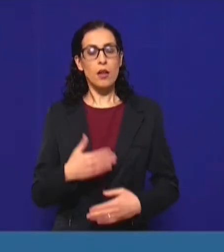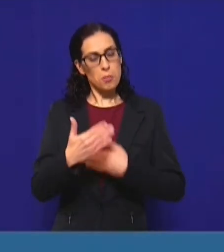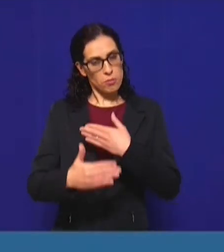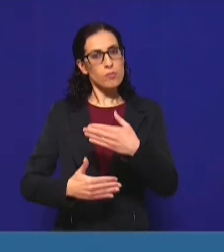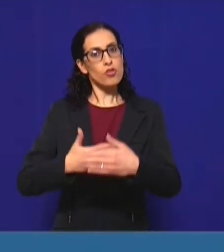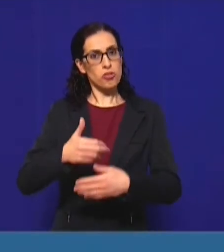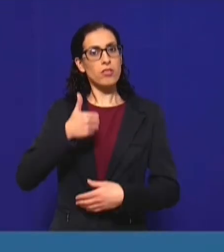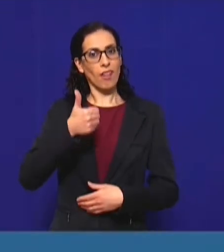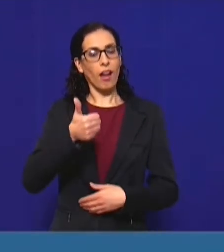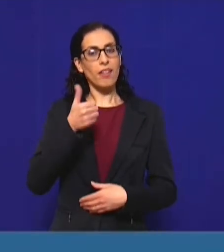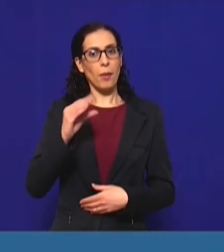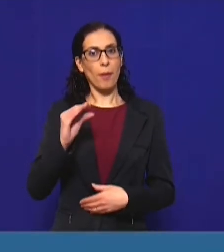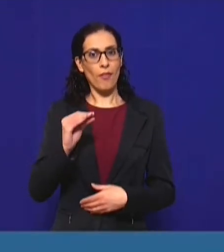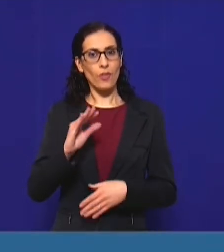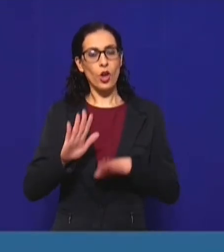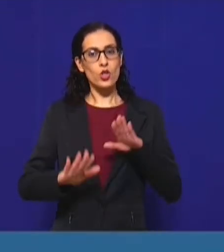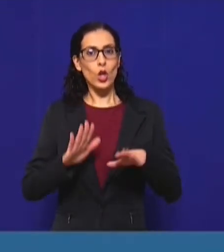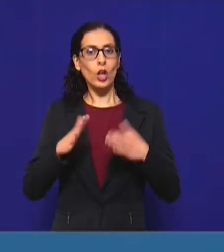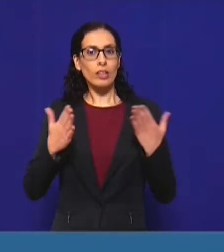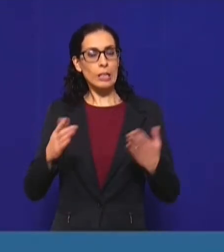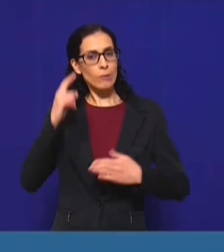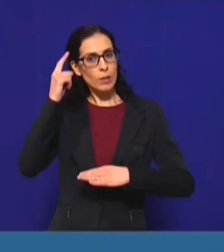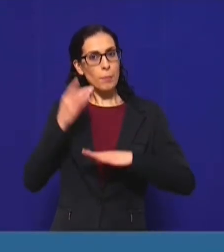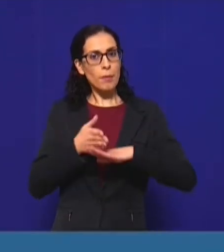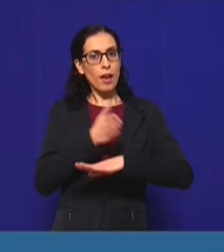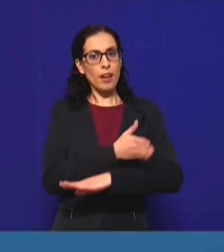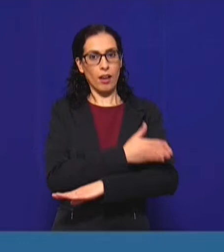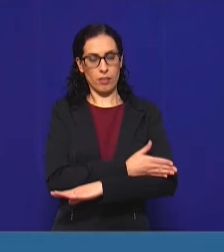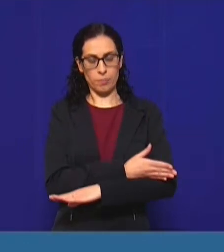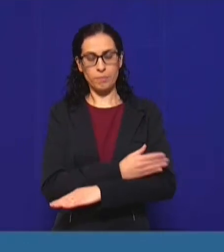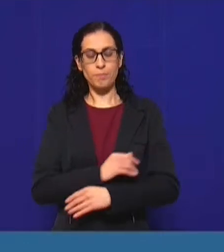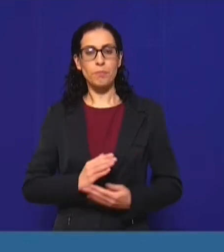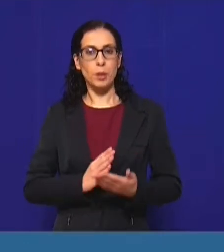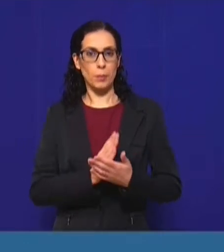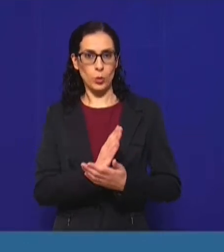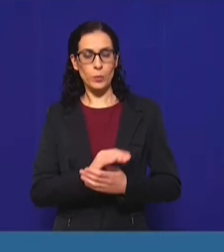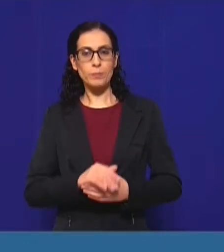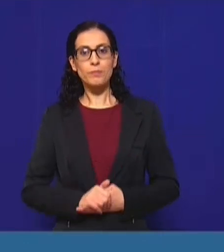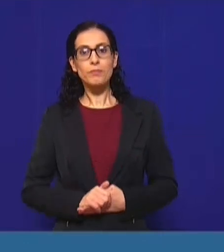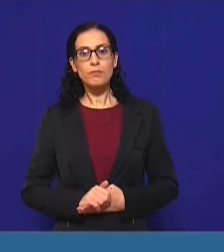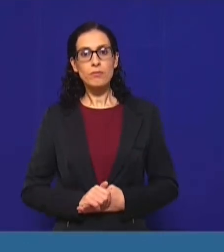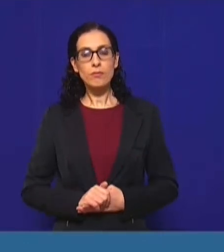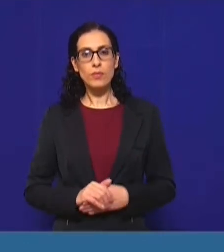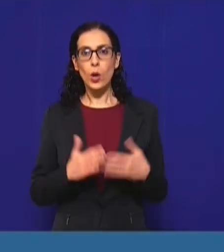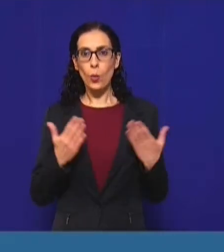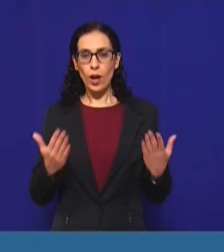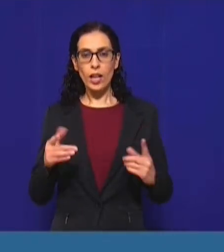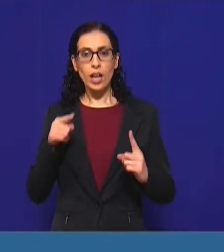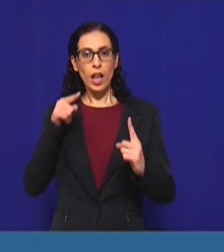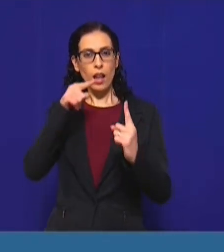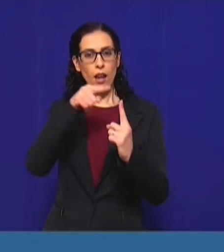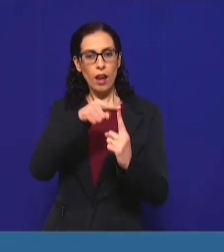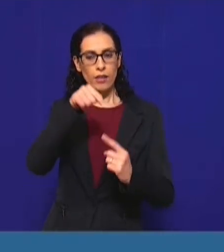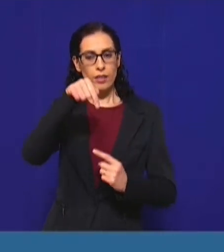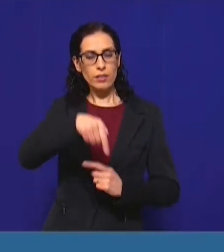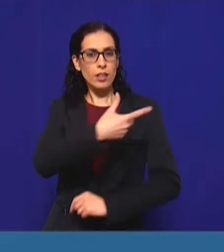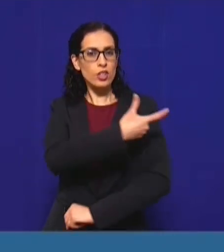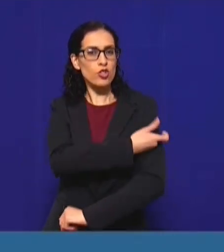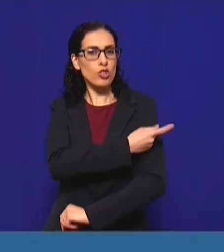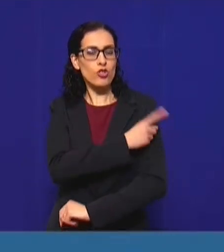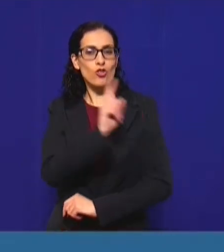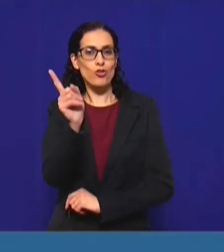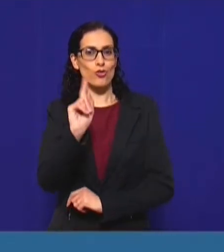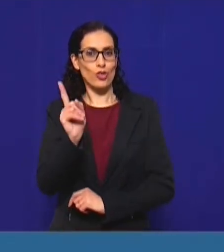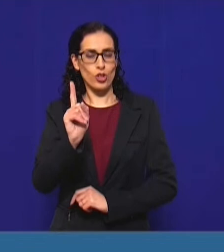tajjeb ħafna skont l-istrateġija li ħdimna fuqha sa mill-bidunet. U nfakkarkom li l-għan prinċipali ta' dan it-tilqim huwa